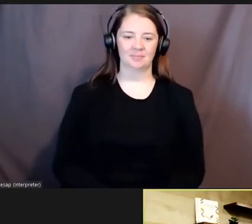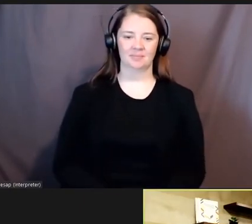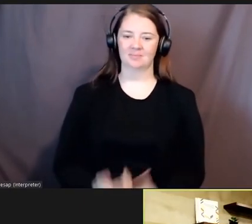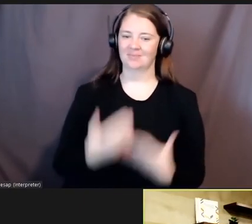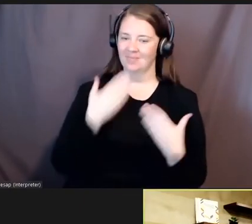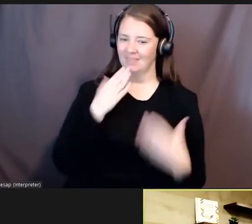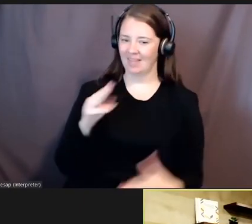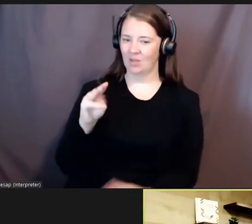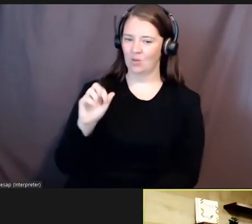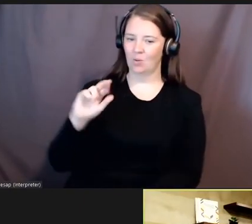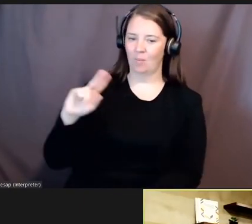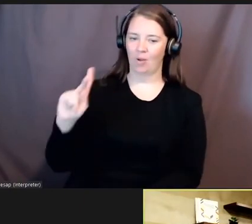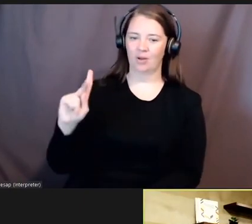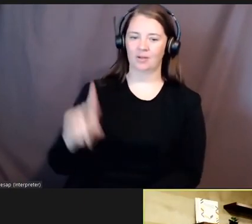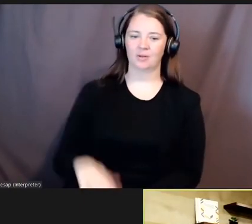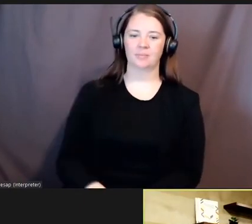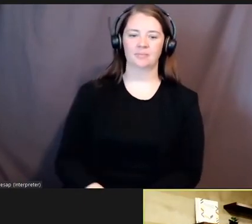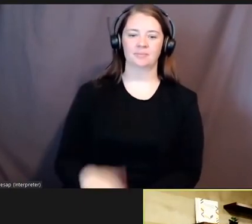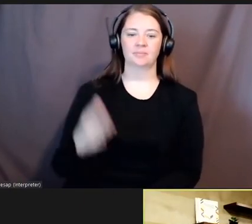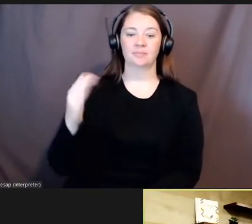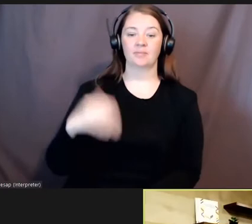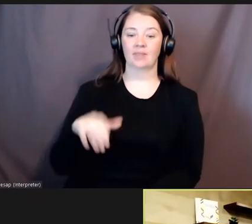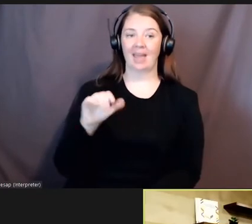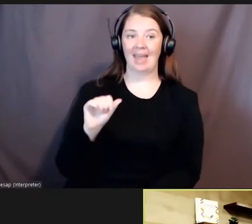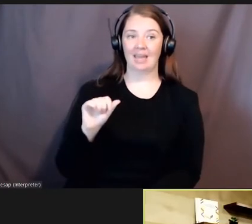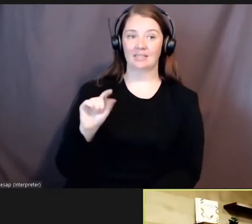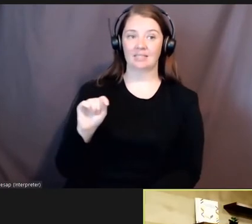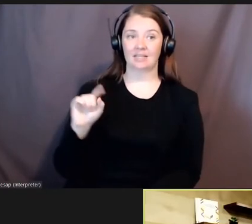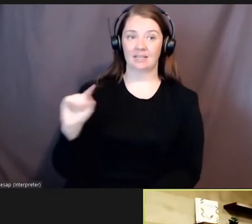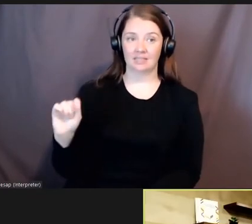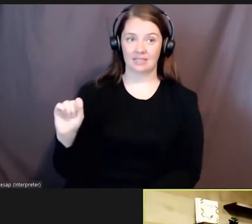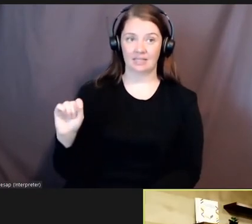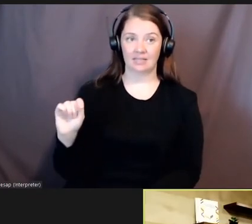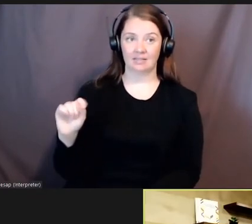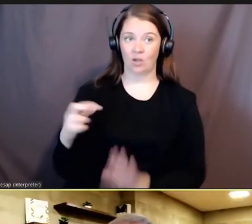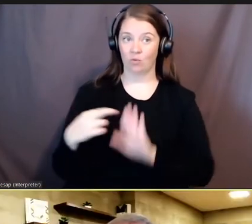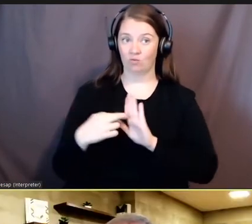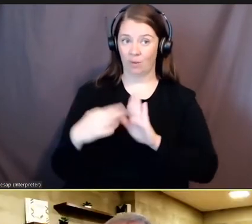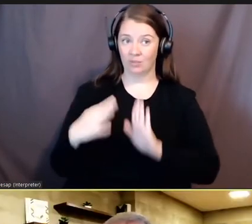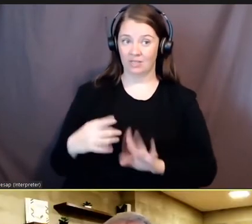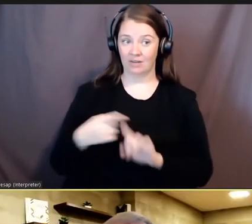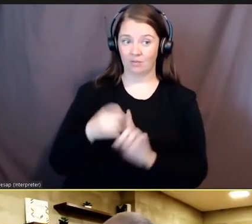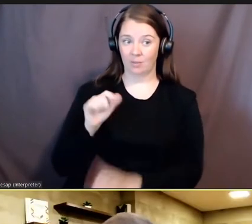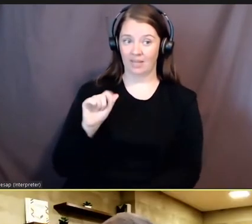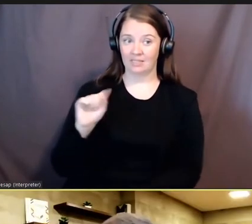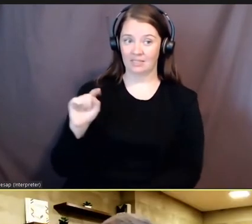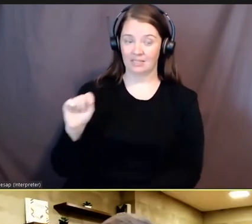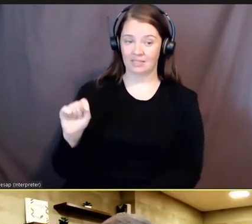Thank you, Mark. AT&T, do we have a representative online?